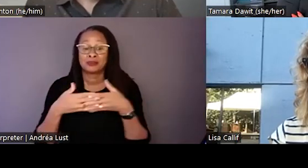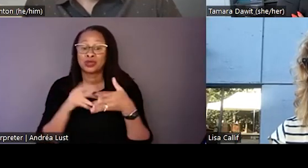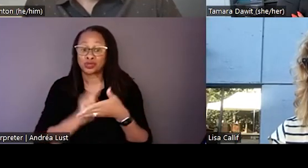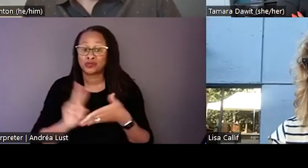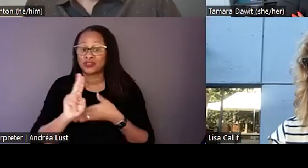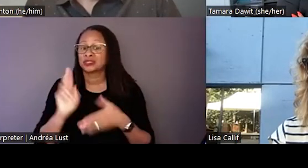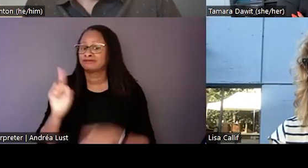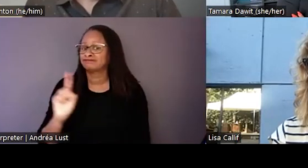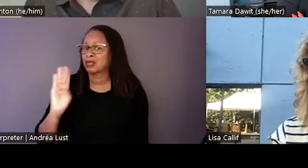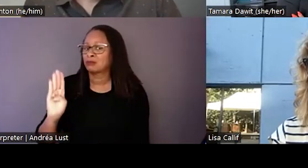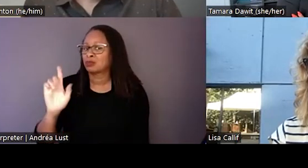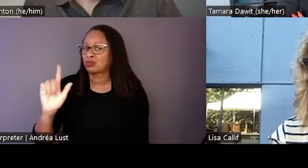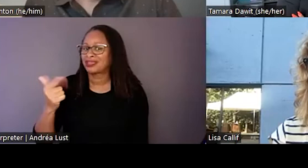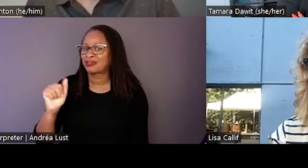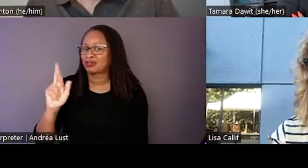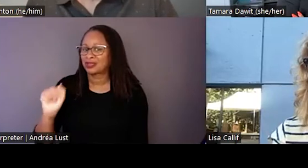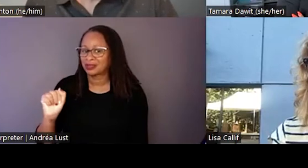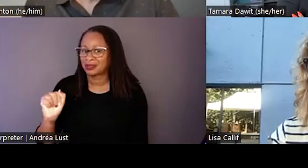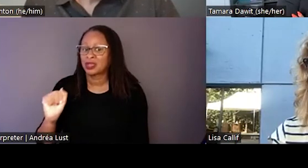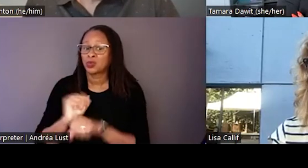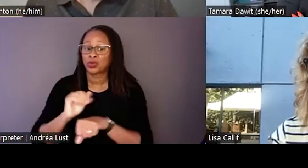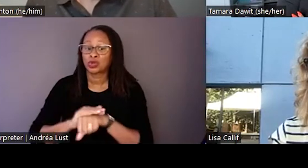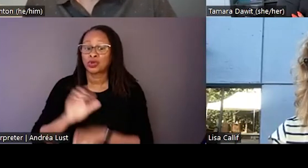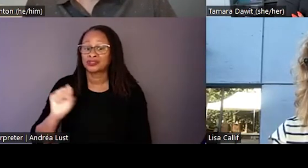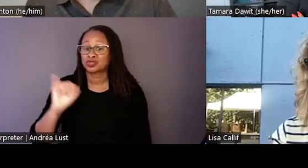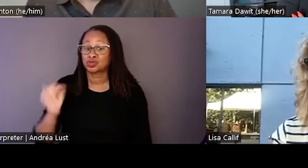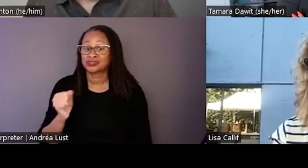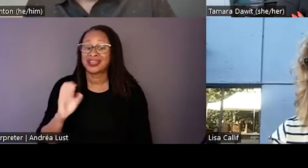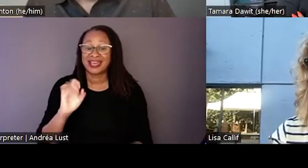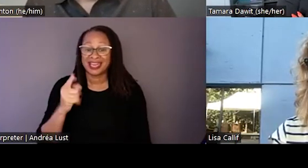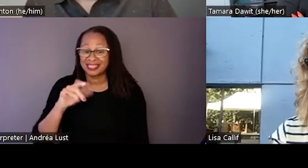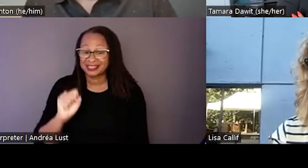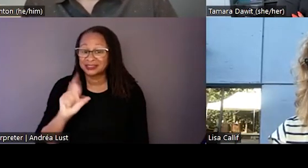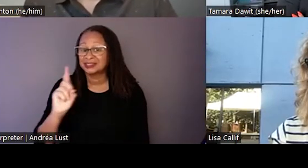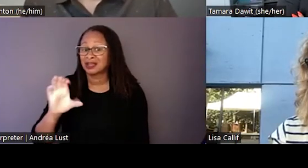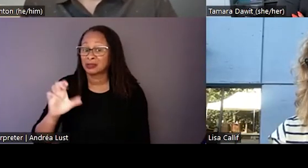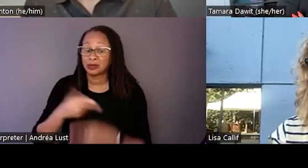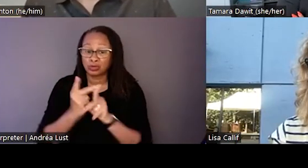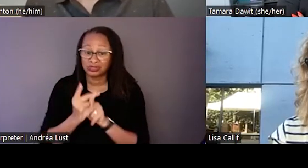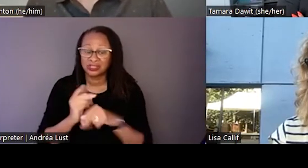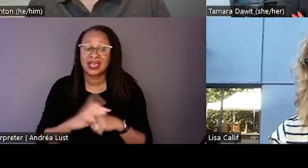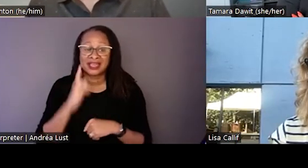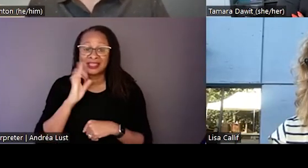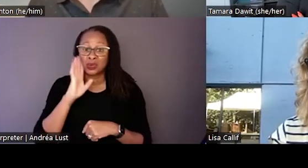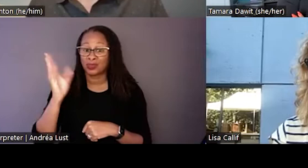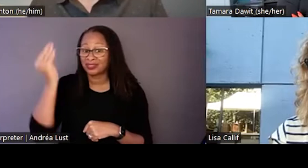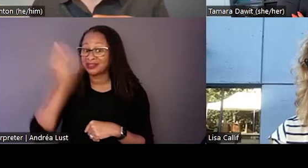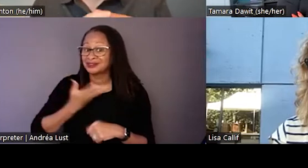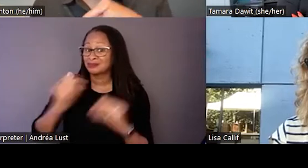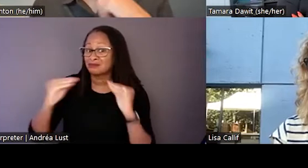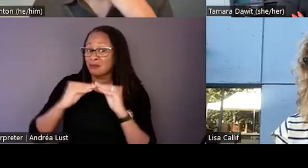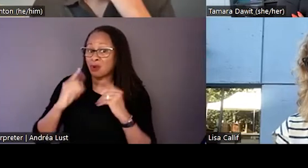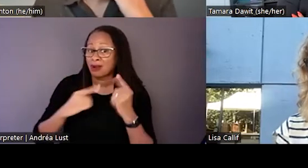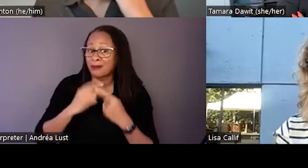he's working on social justice, ethics, documentary production. I think he's gonna tell us some more about